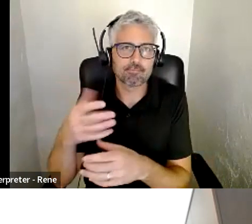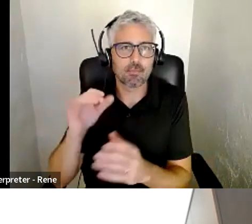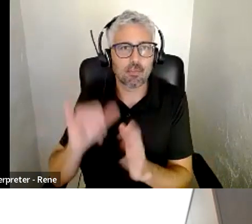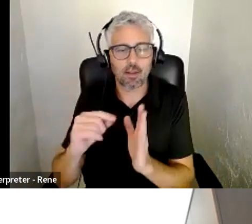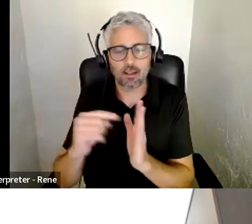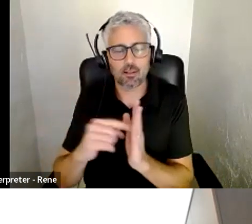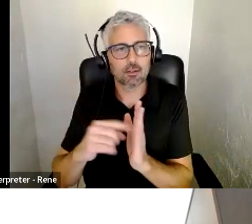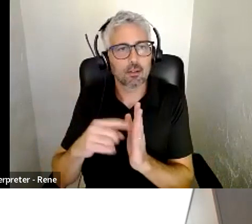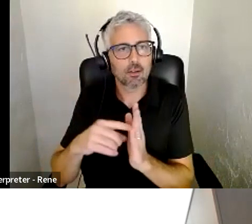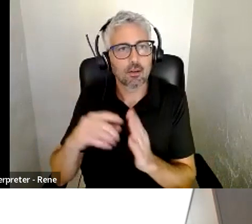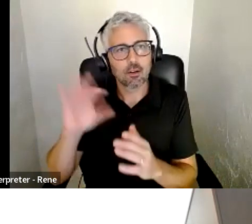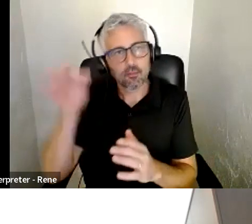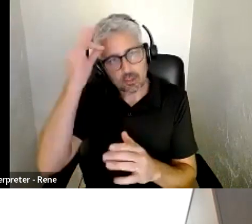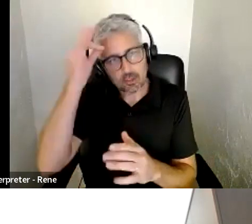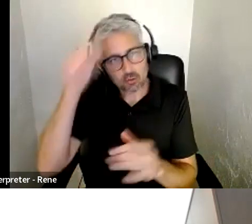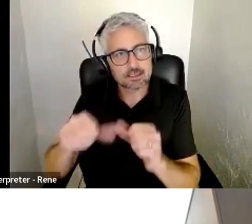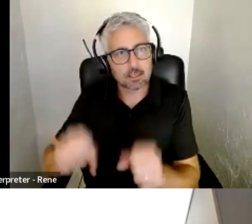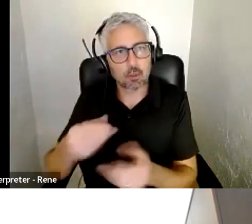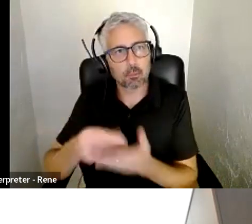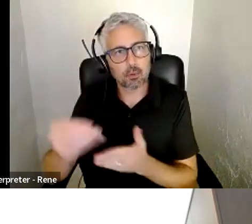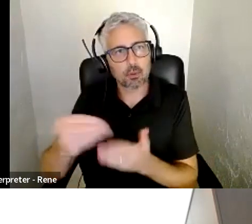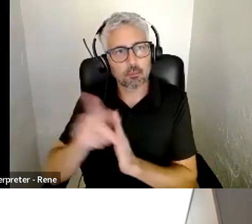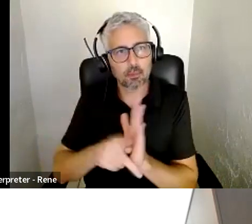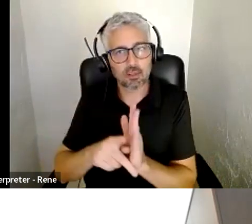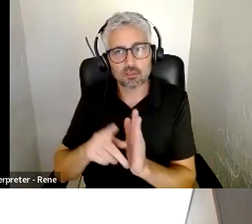procurement federal sustaining policy should apply to any